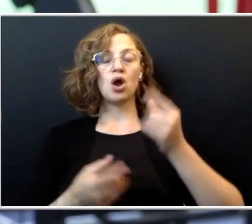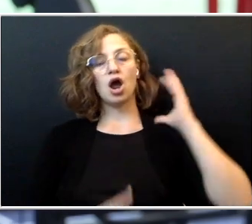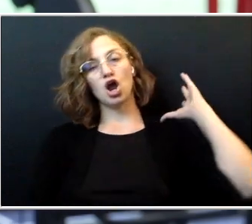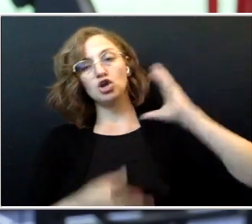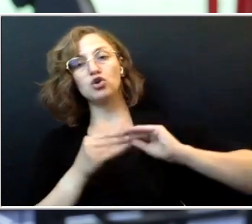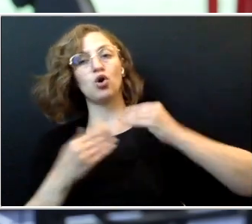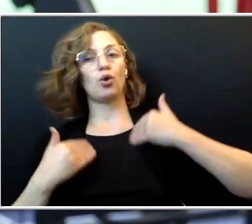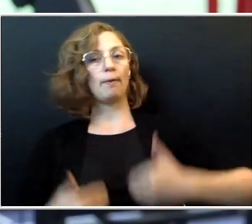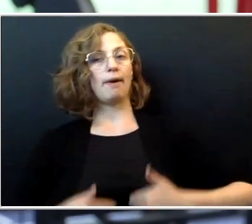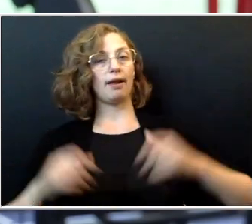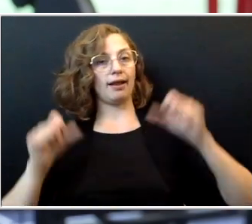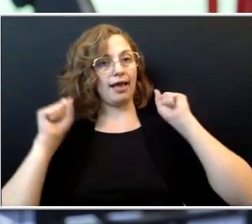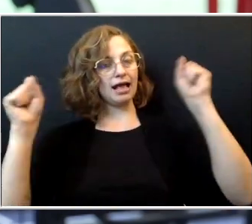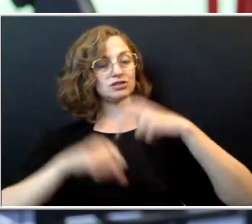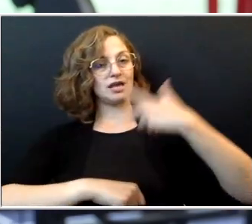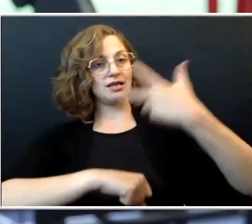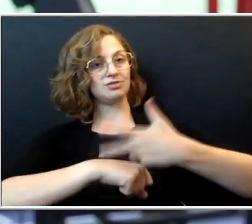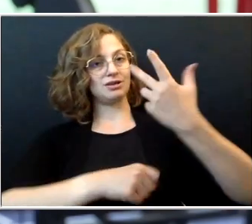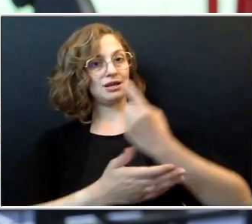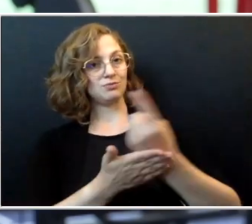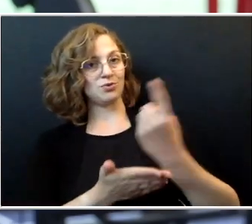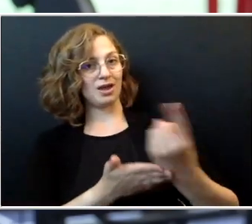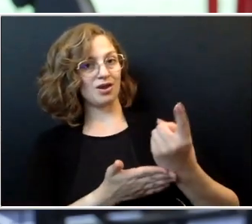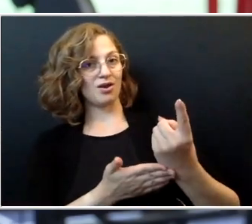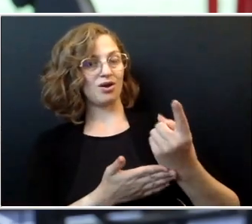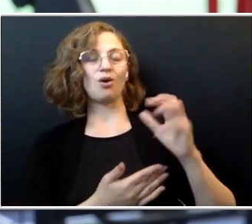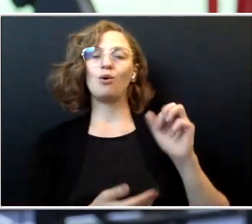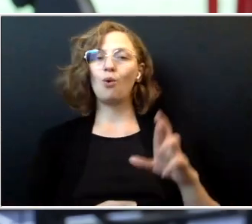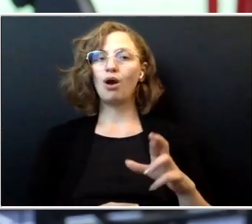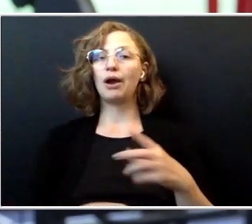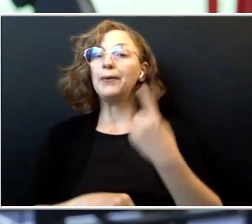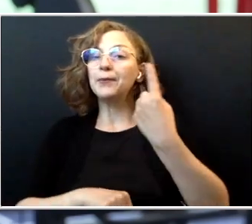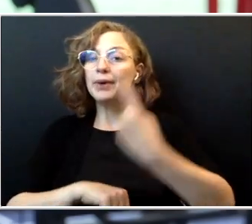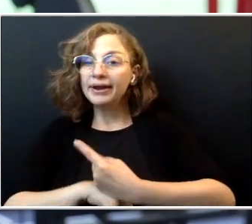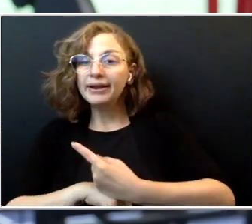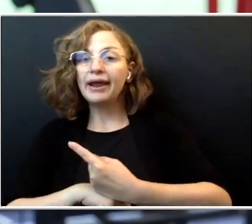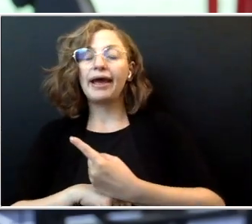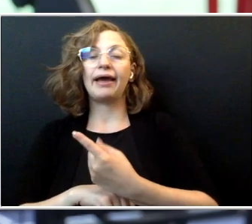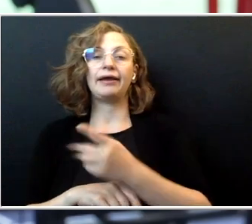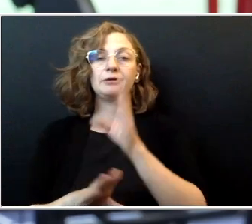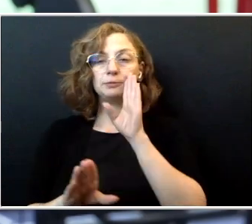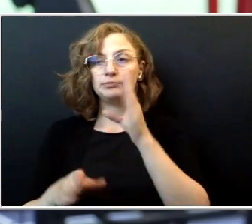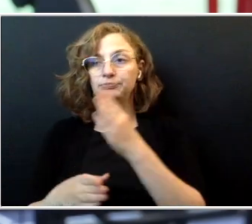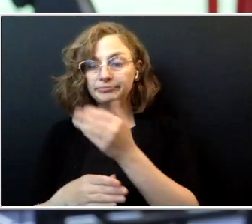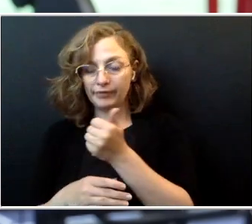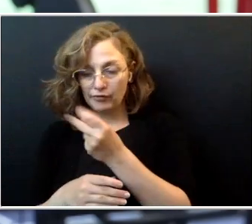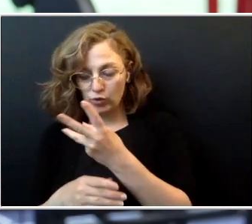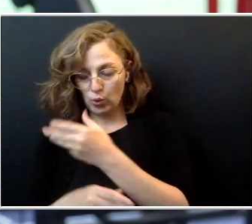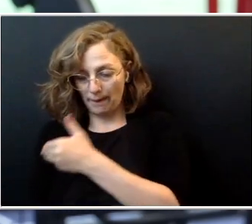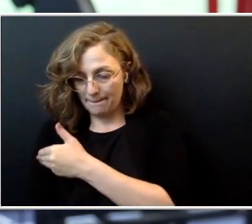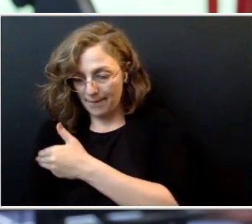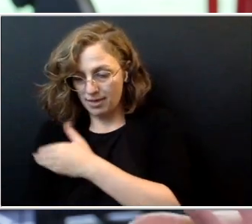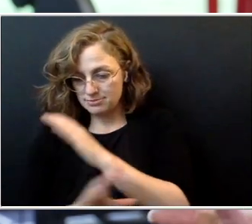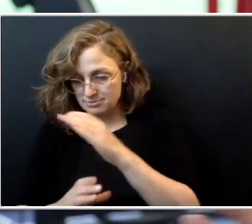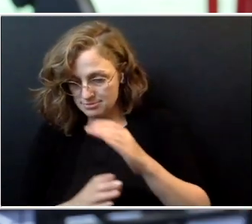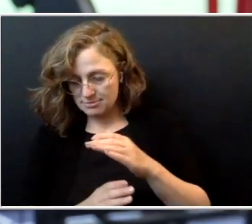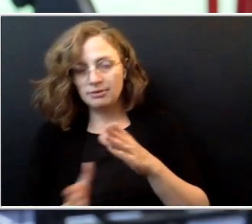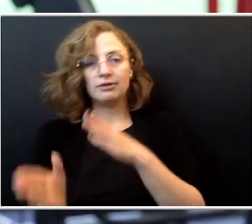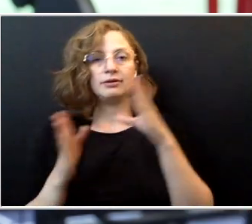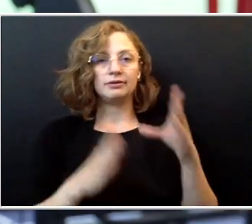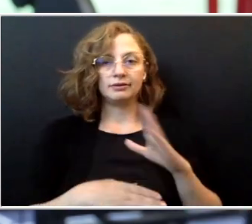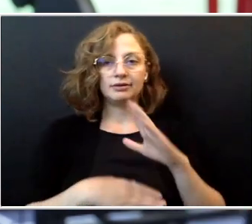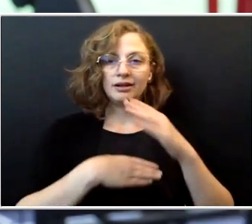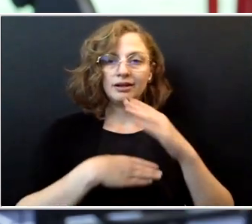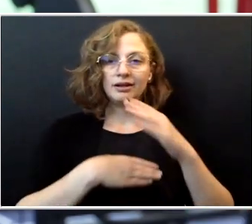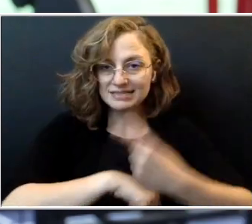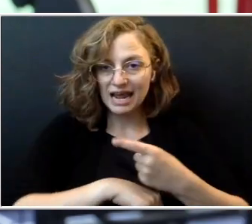or it can be done where you're hitting muscle groups, you know, upper body one day, lower body one day, core and mobility on a third day. So